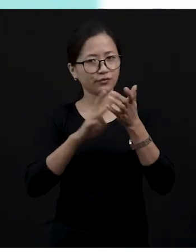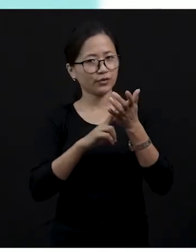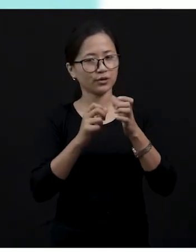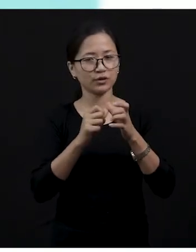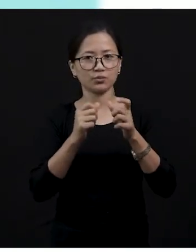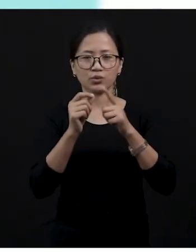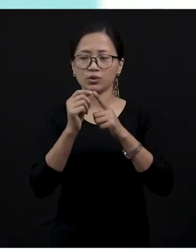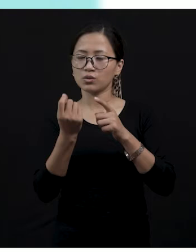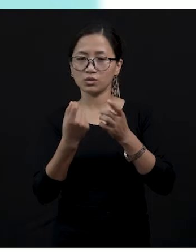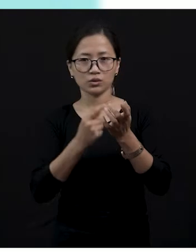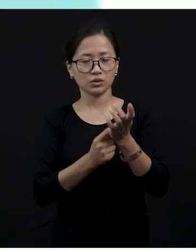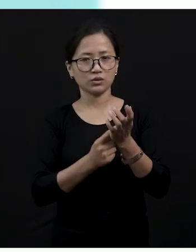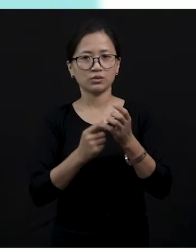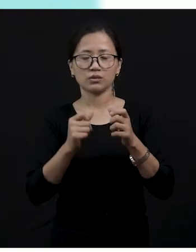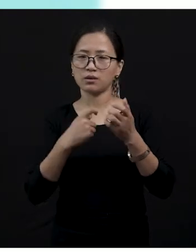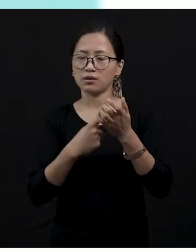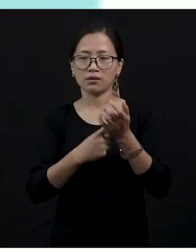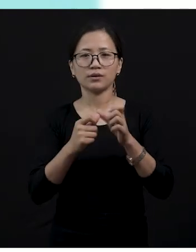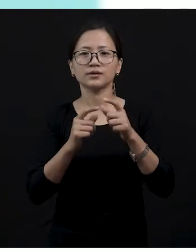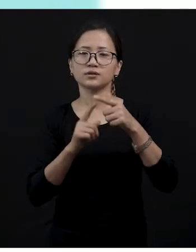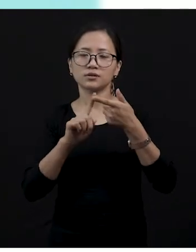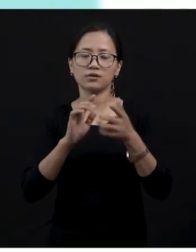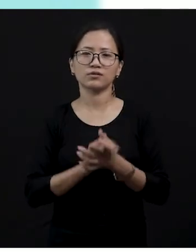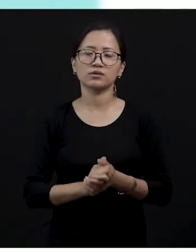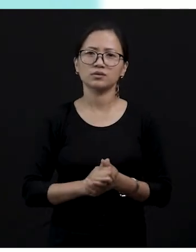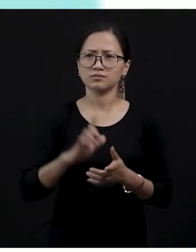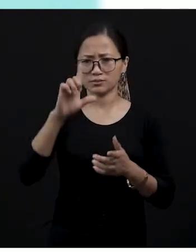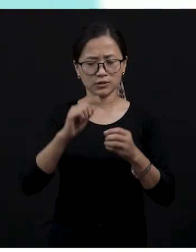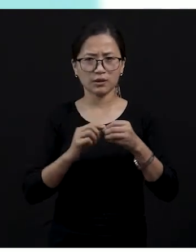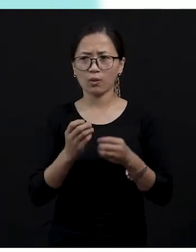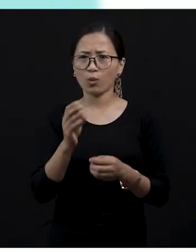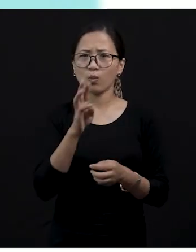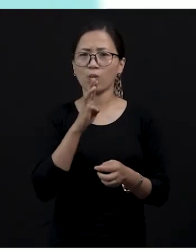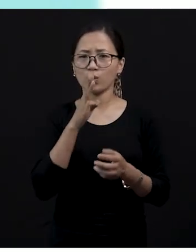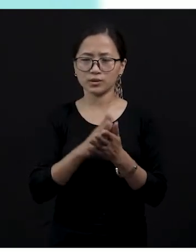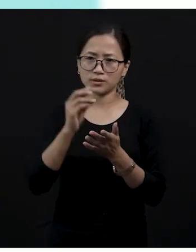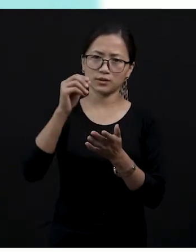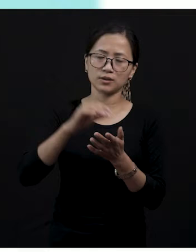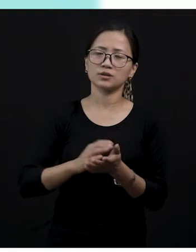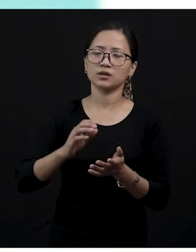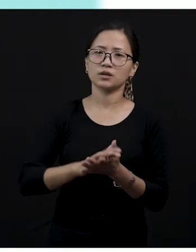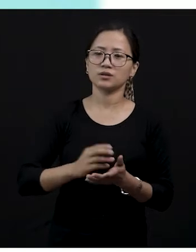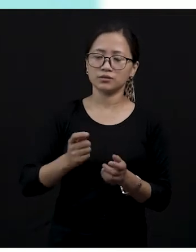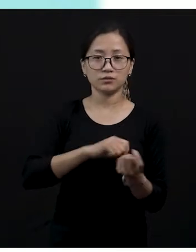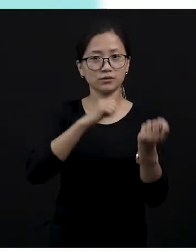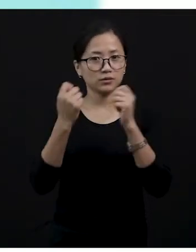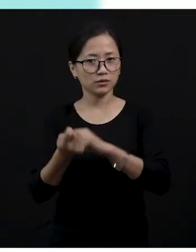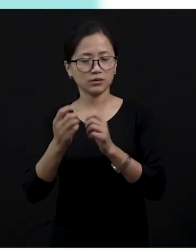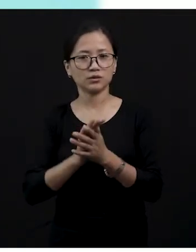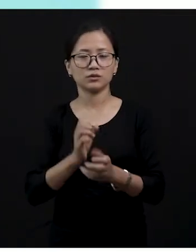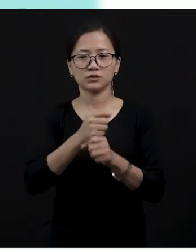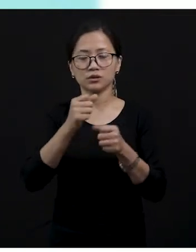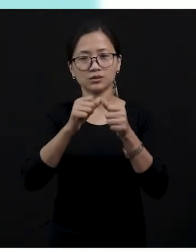evaporated. Yes or no? Evaporated means the liquid has disappeared, turning into gas. So